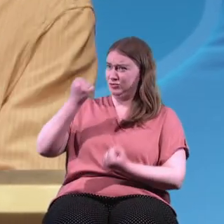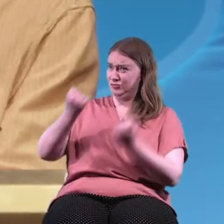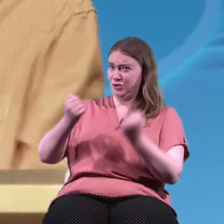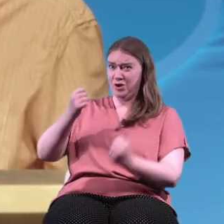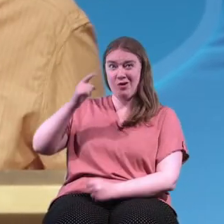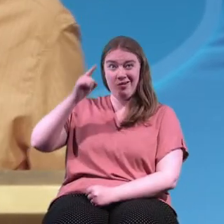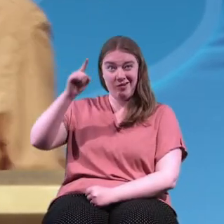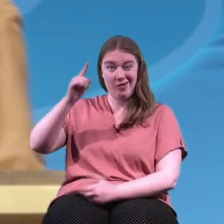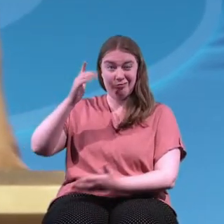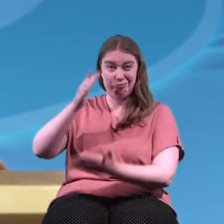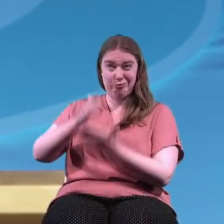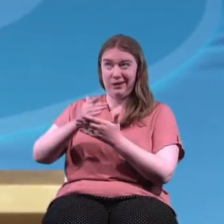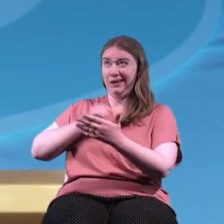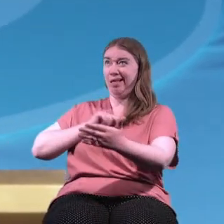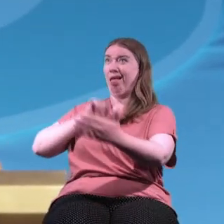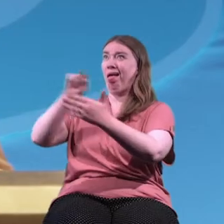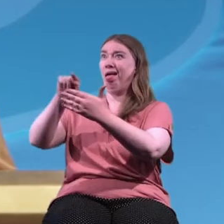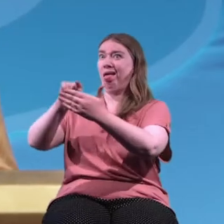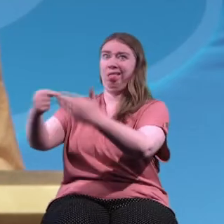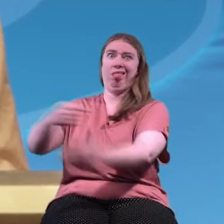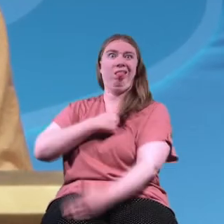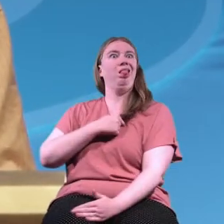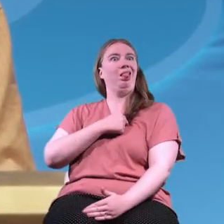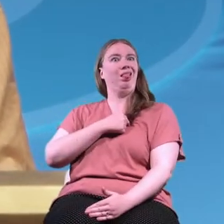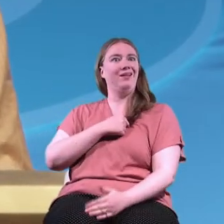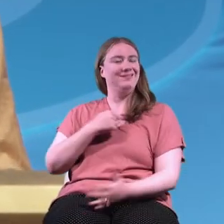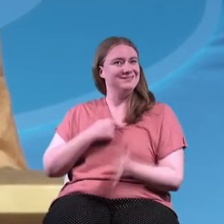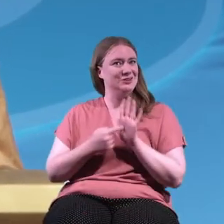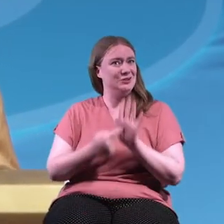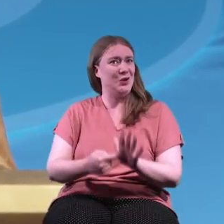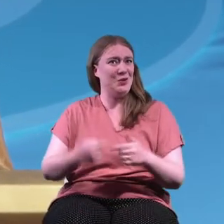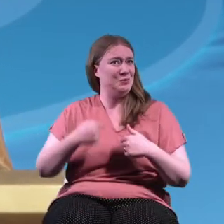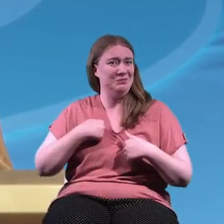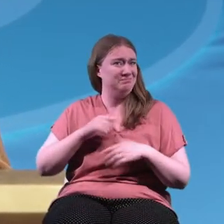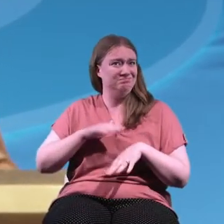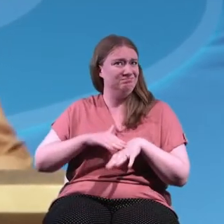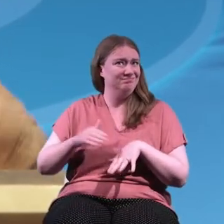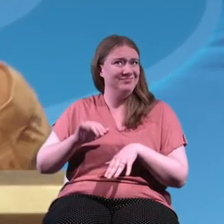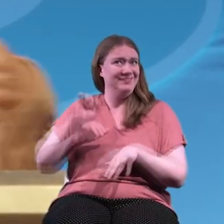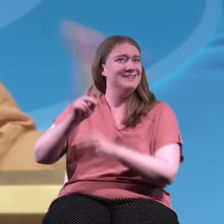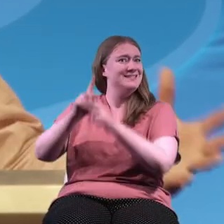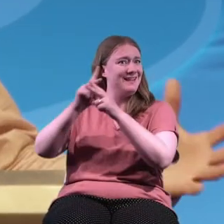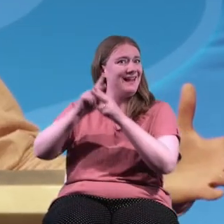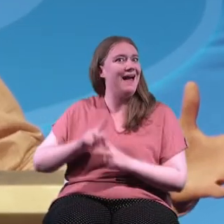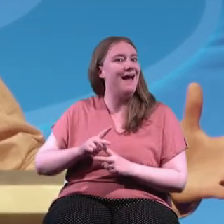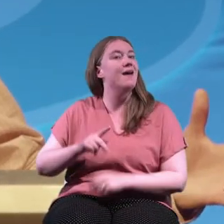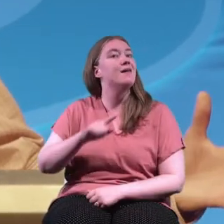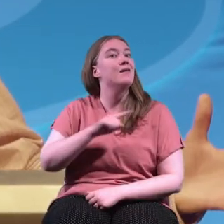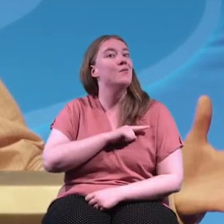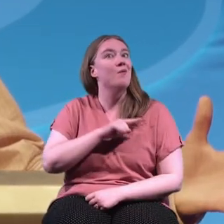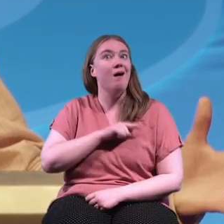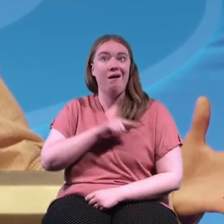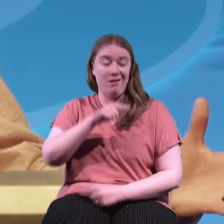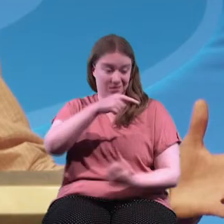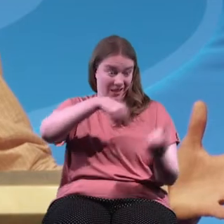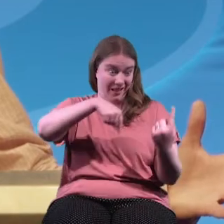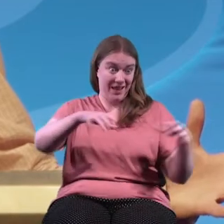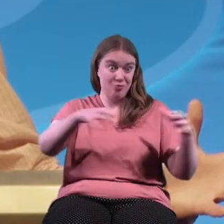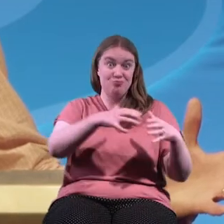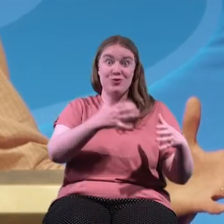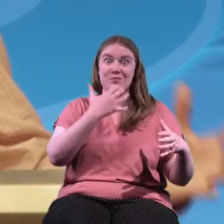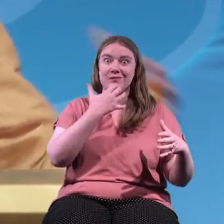And those who grumbled there back in there in the wilderness, those who grumbled didn't enter the land.